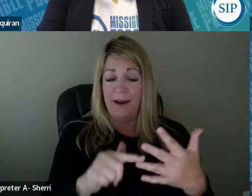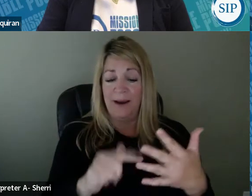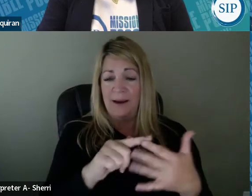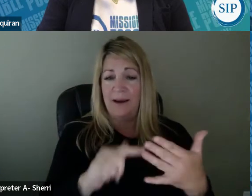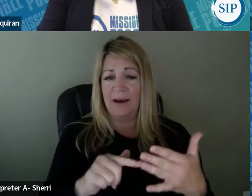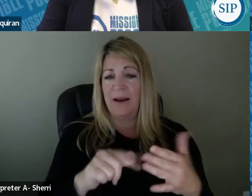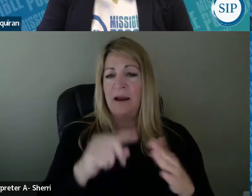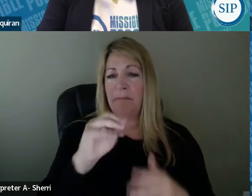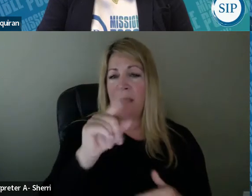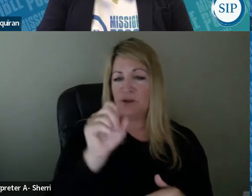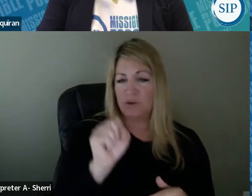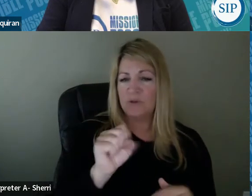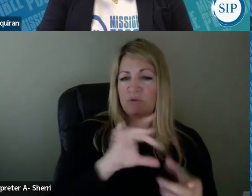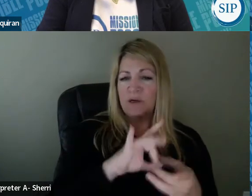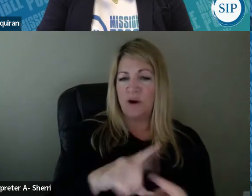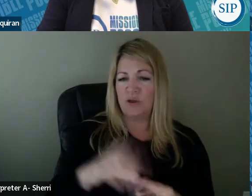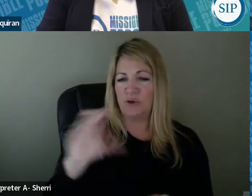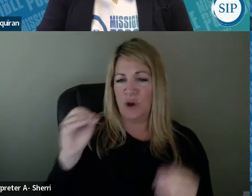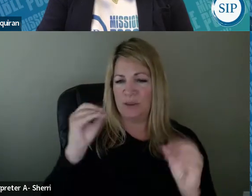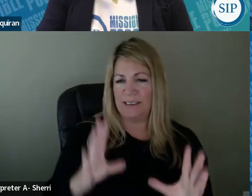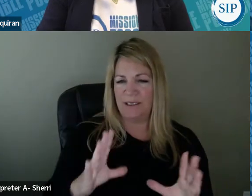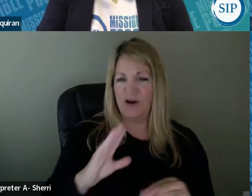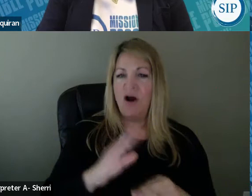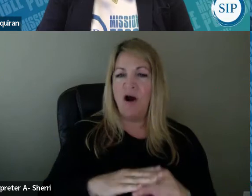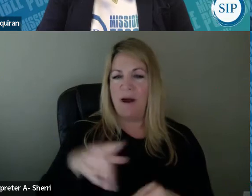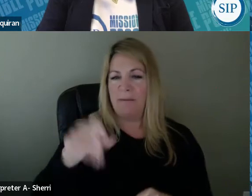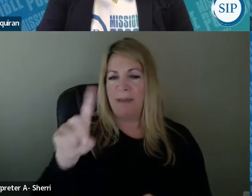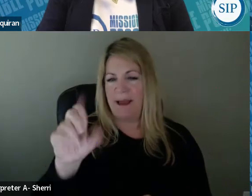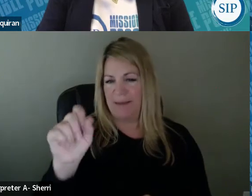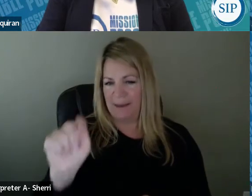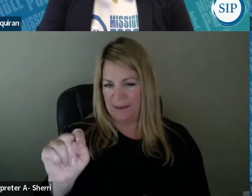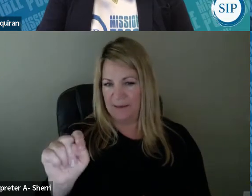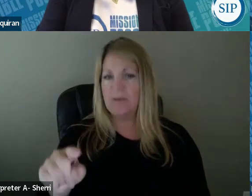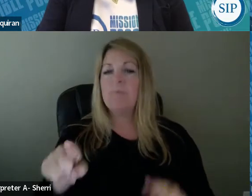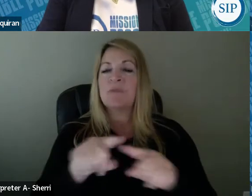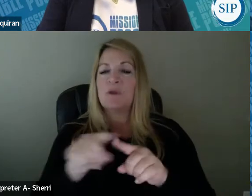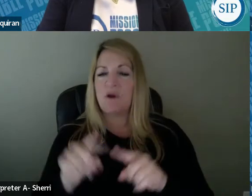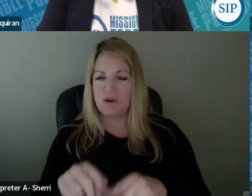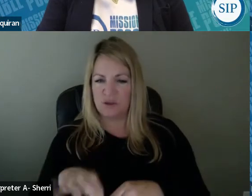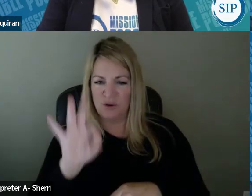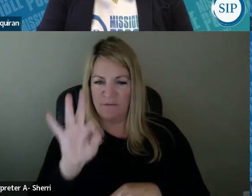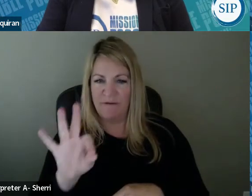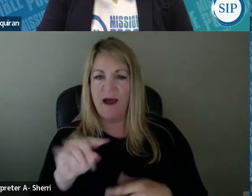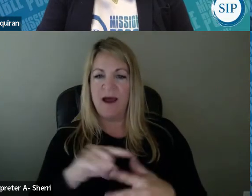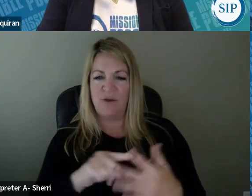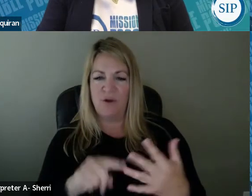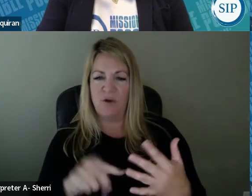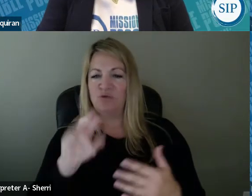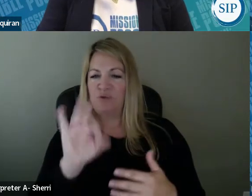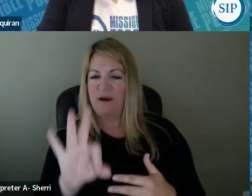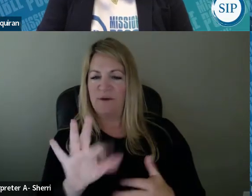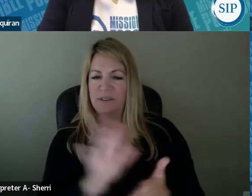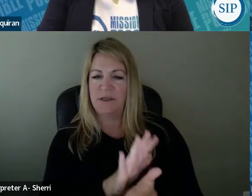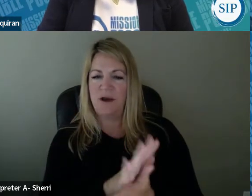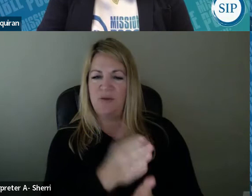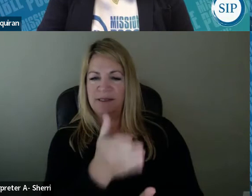specific to co-teaching. On this Padlet, you'll also find those reference documents that Maya